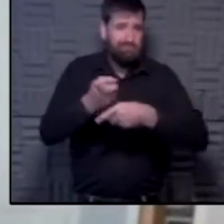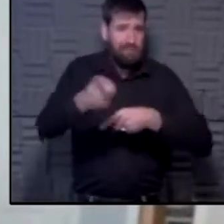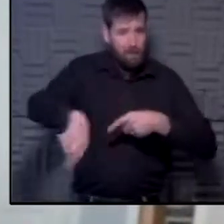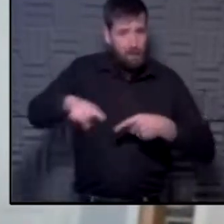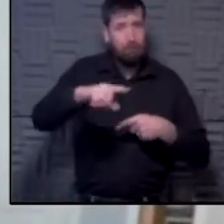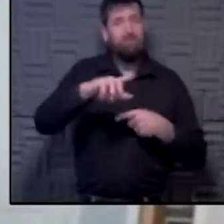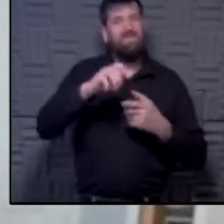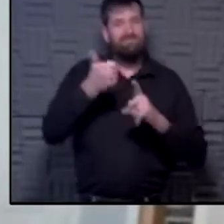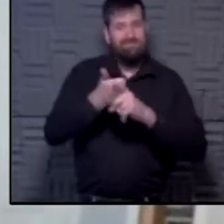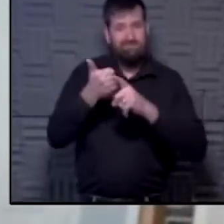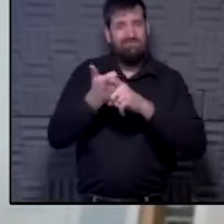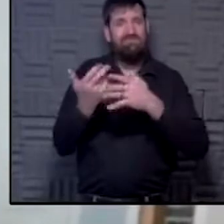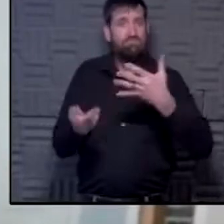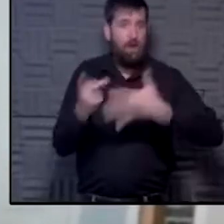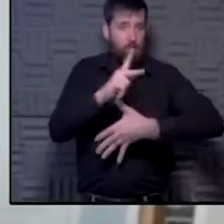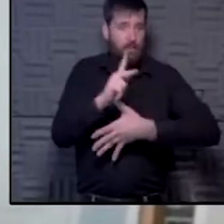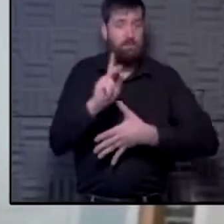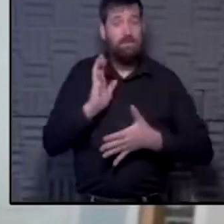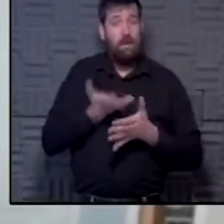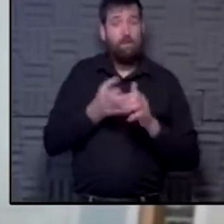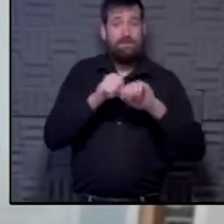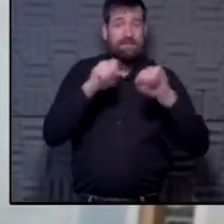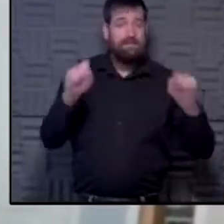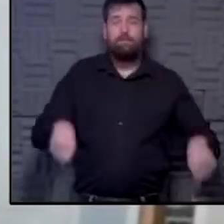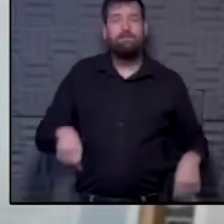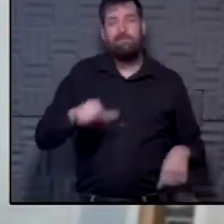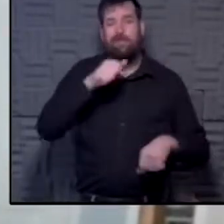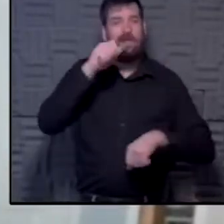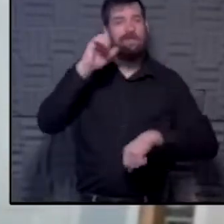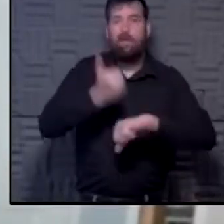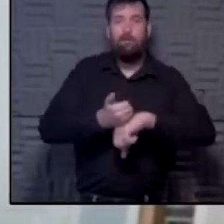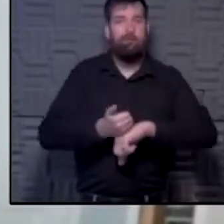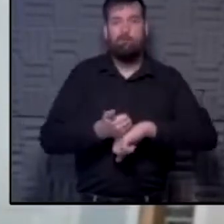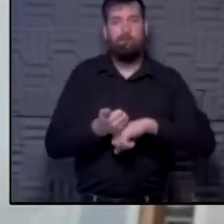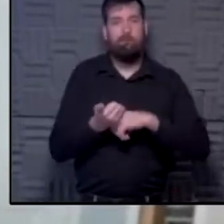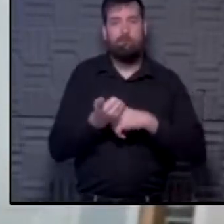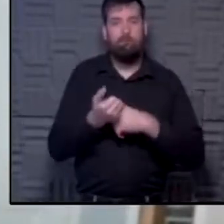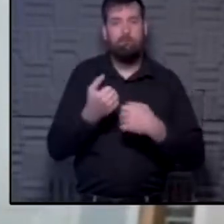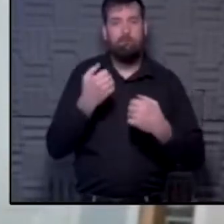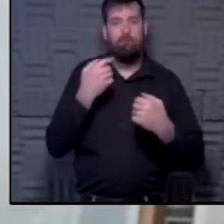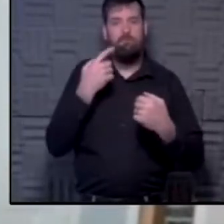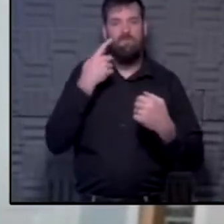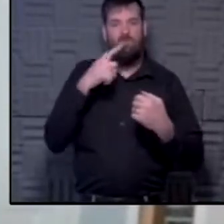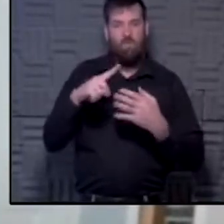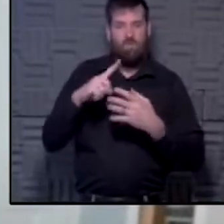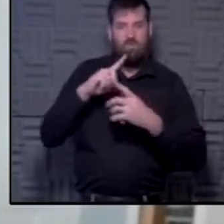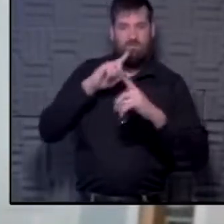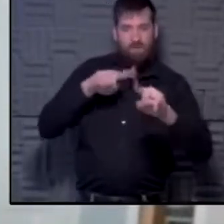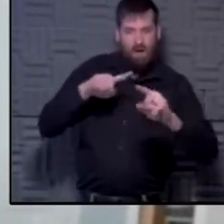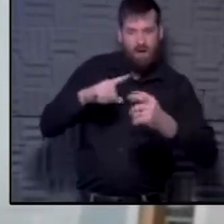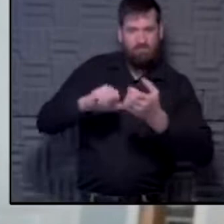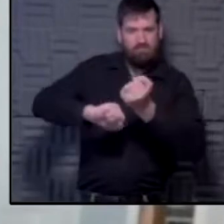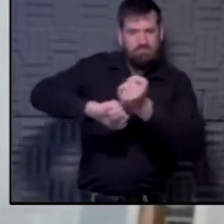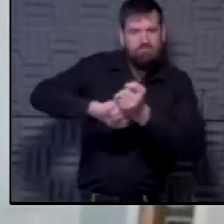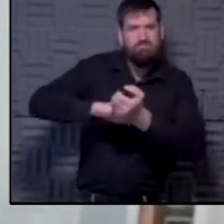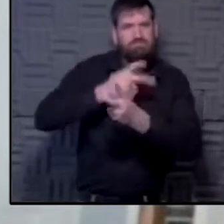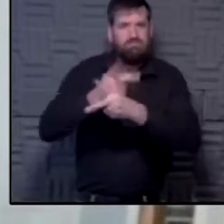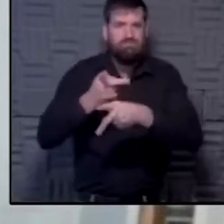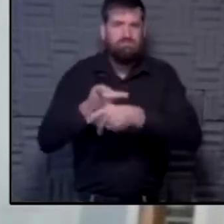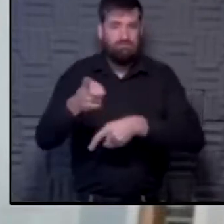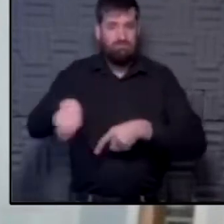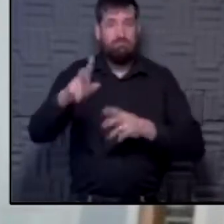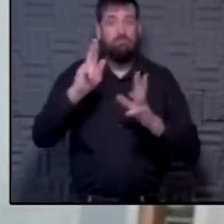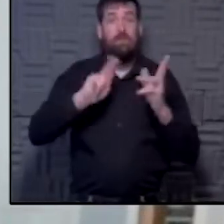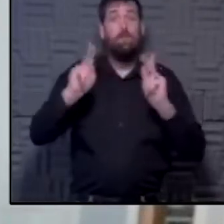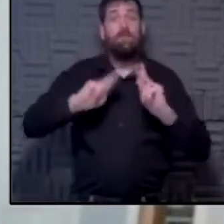prioritized. And our systems are not set up to be responsive to inefficient players. And so people who are homeless